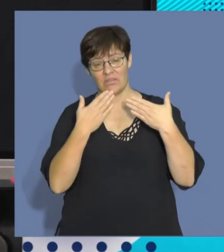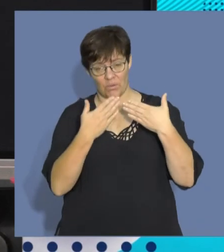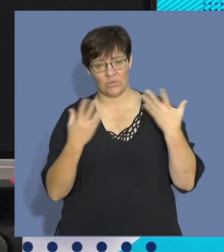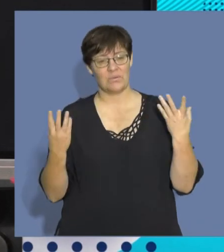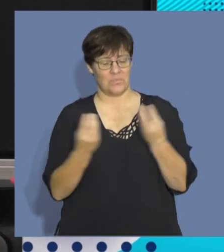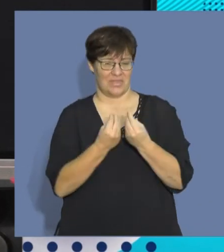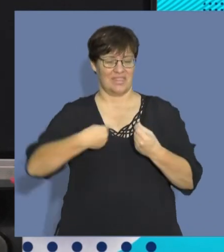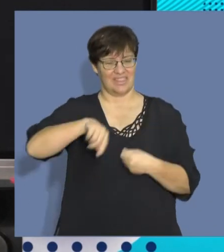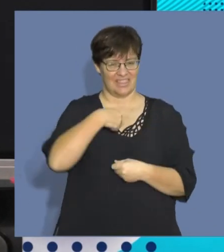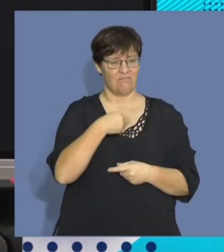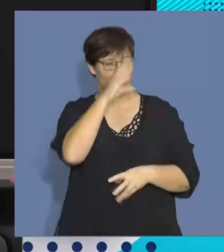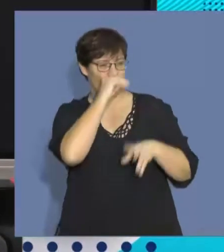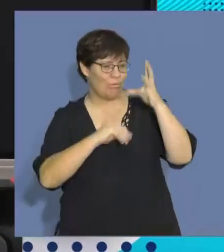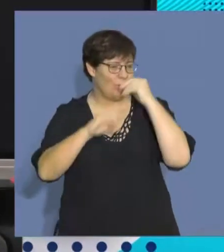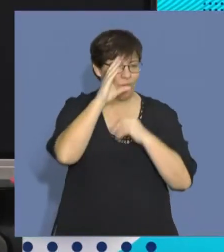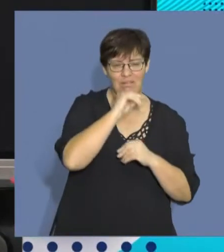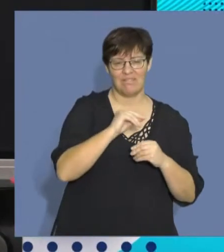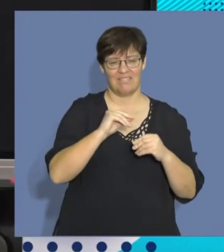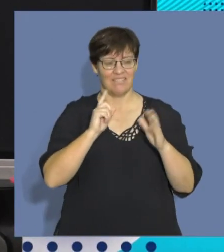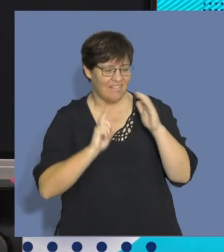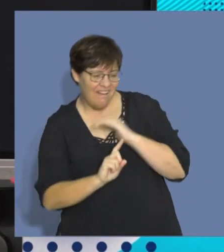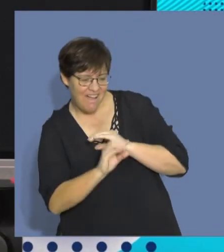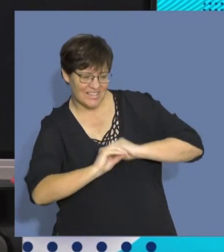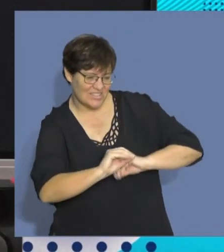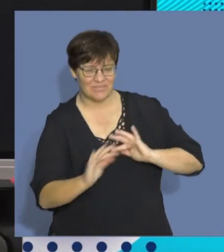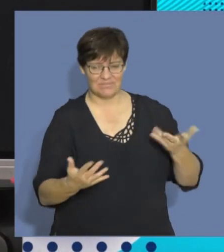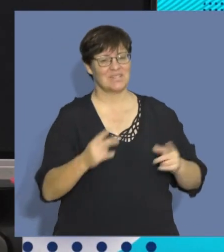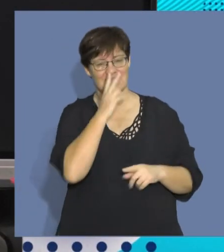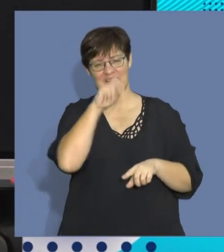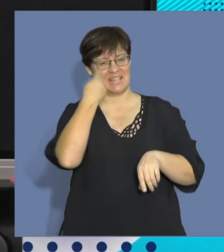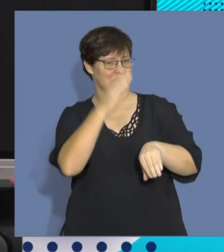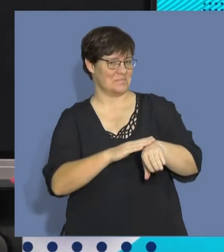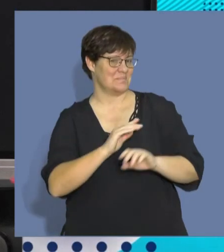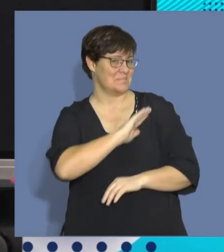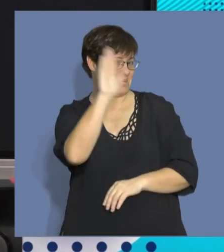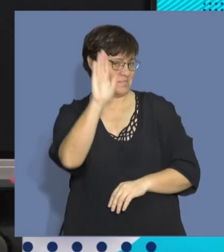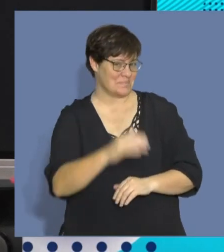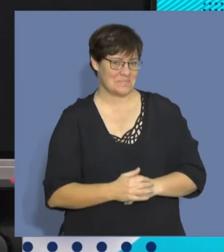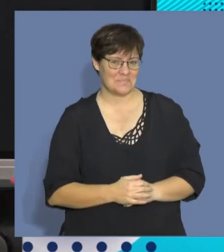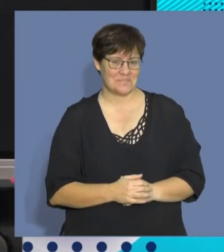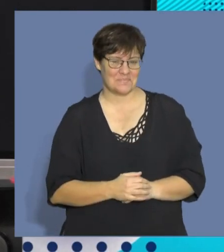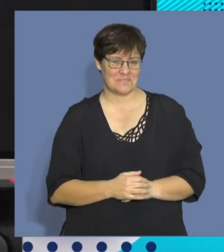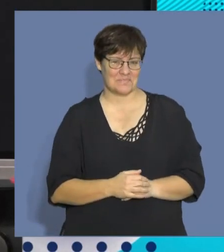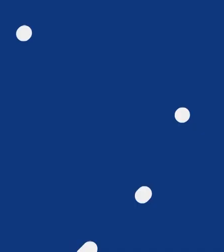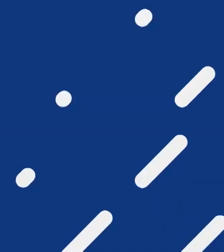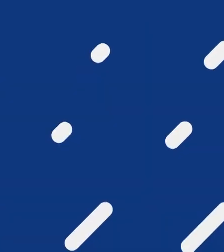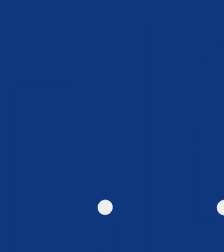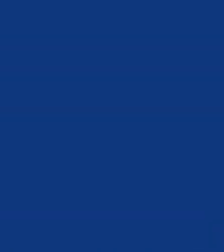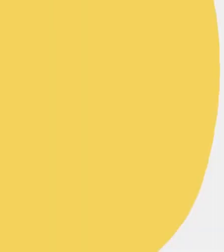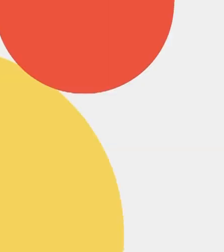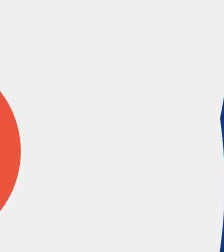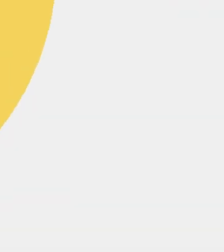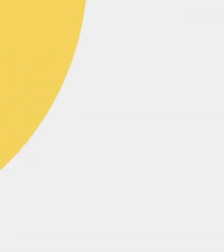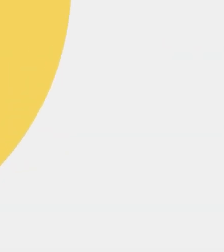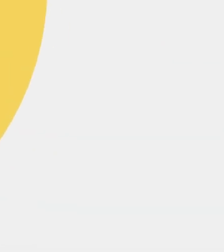much for spending this time here, for learning, and yeah, we'll see you next time. Bye.